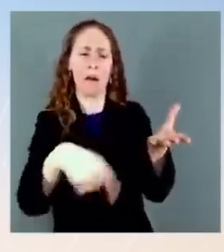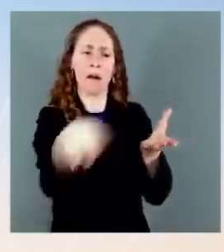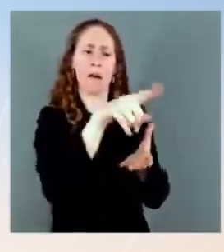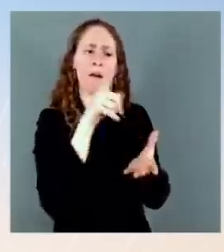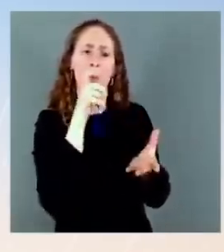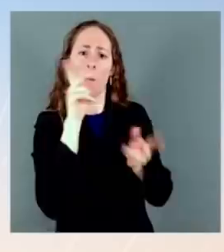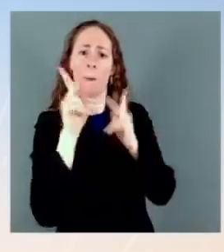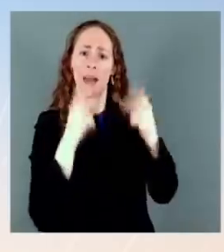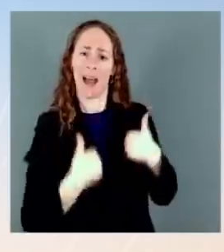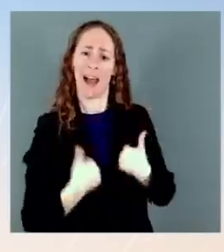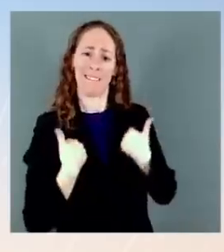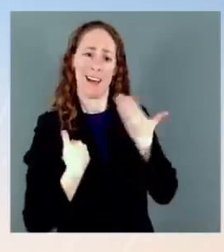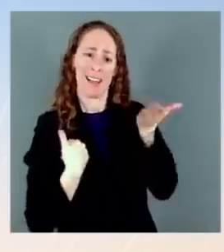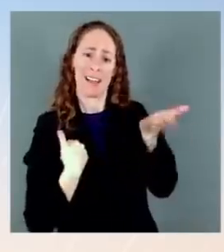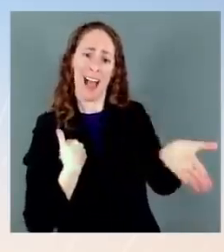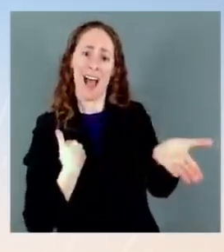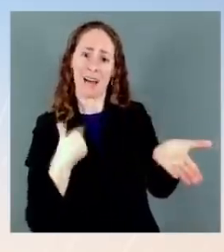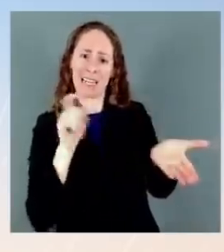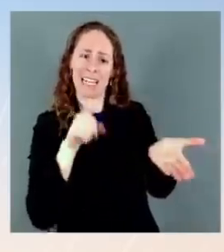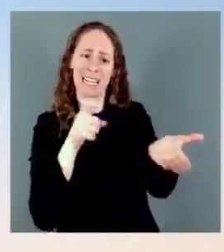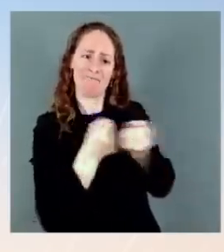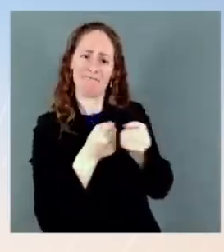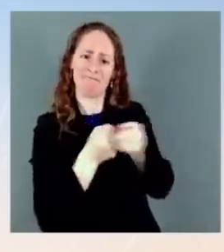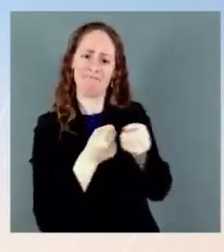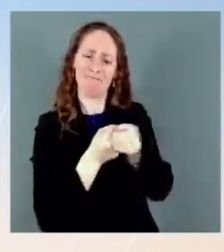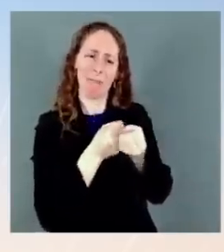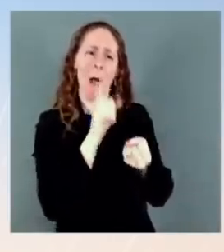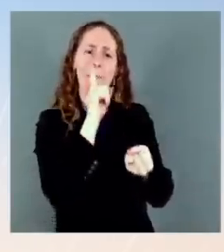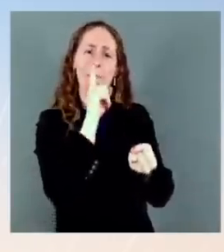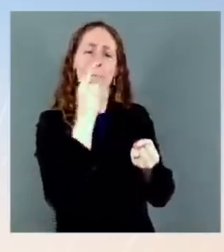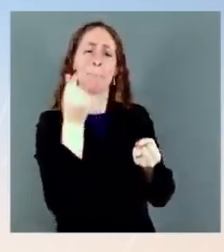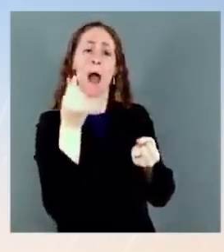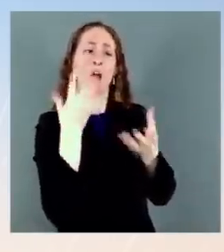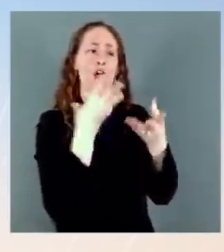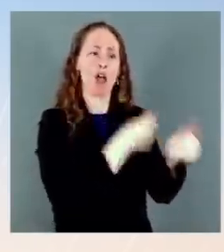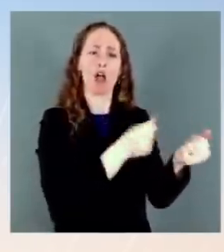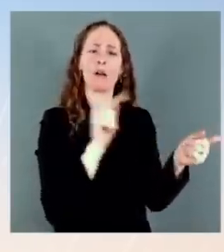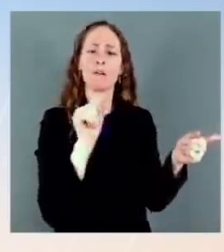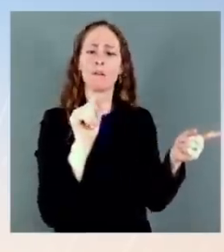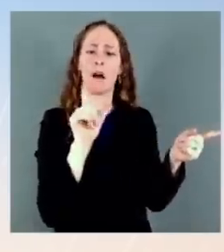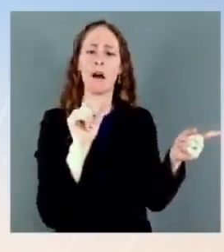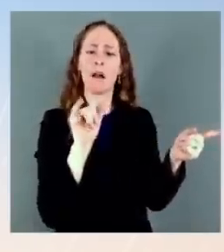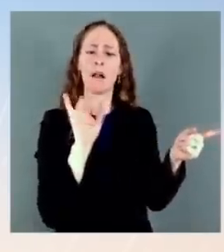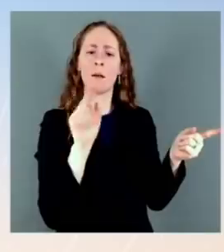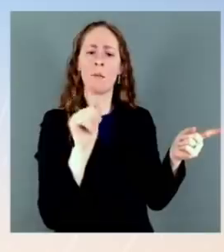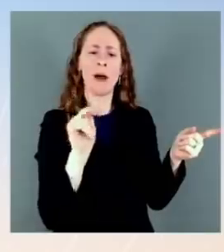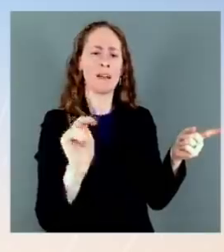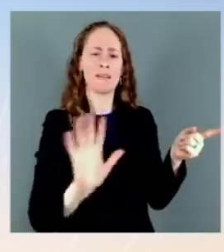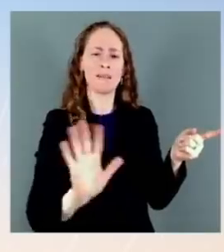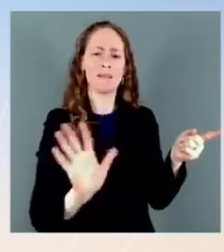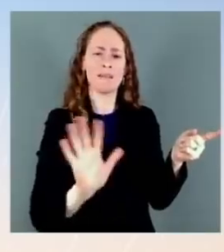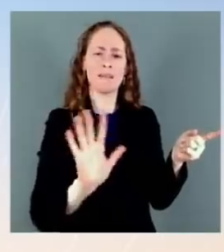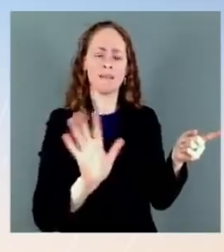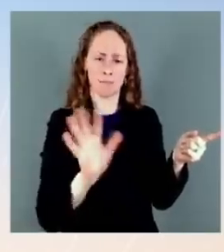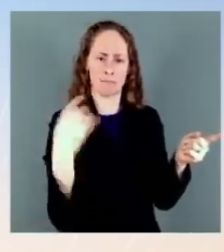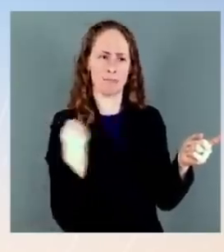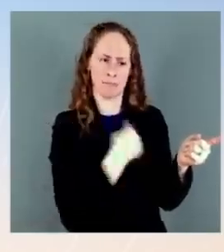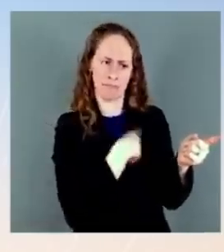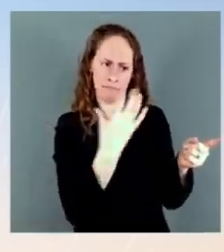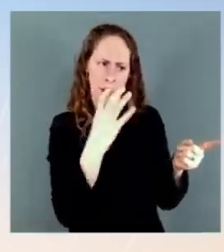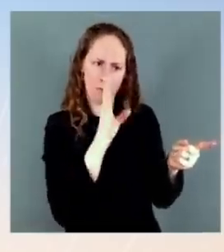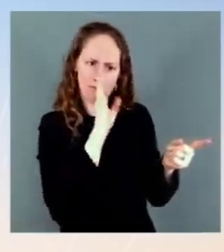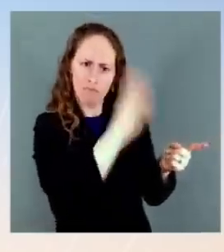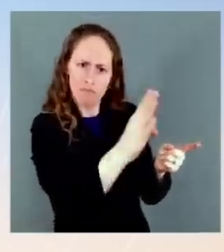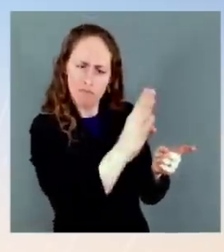one of the world's biggest providers of humanitarian assistance is to get that assistance directly to the people. It is difficult to determine how that would not go